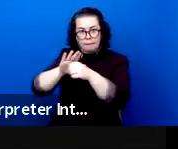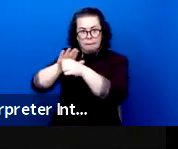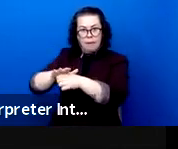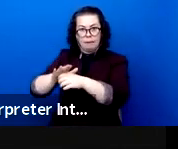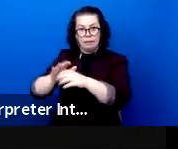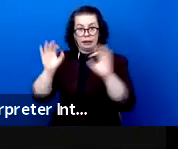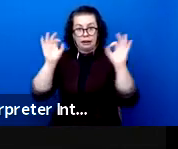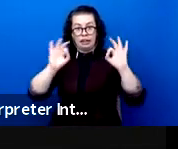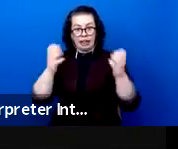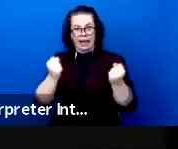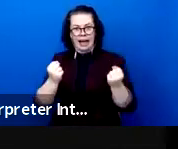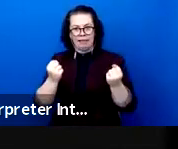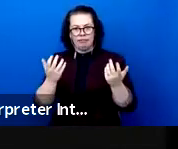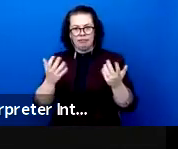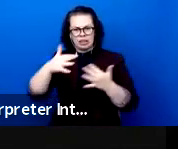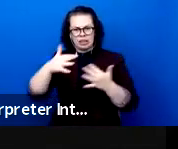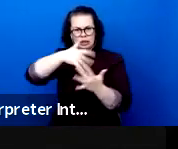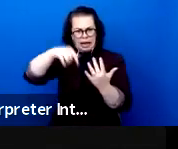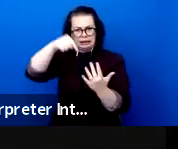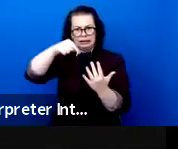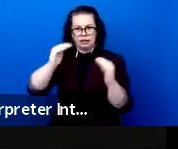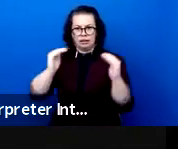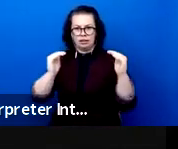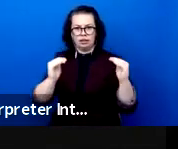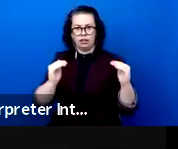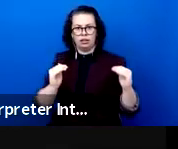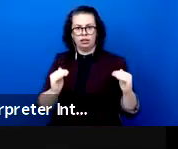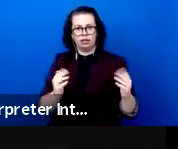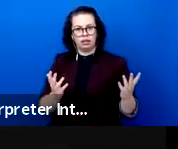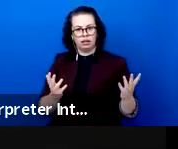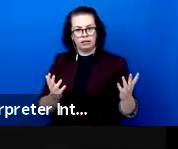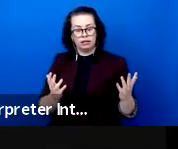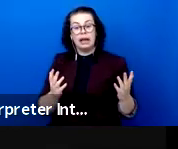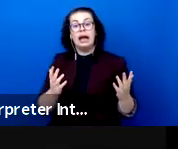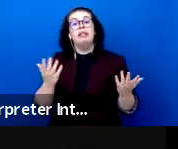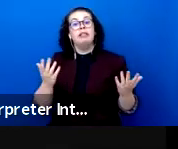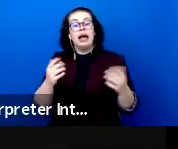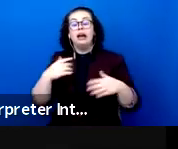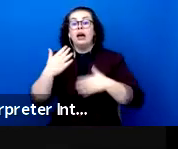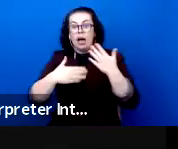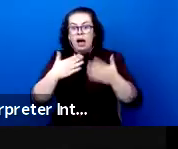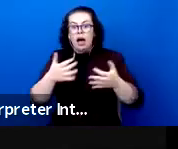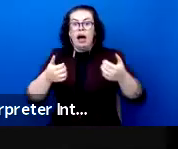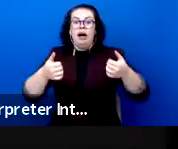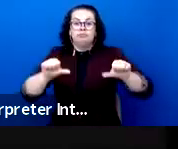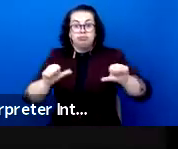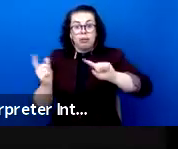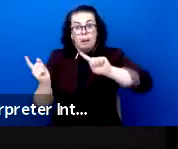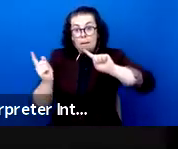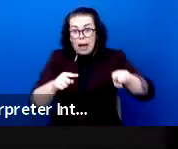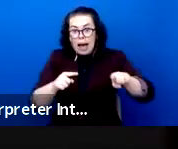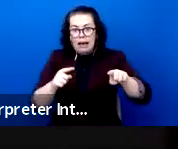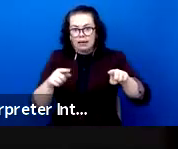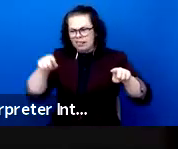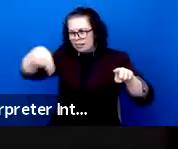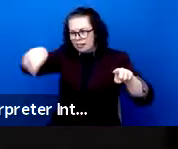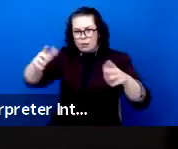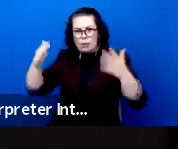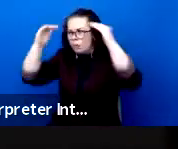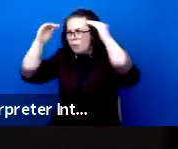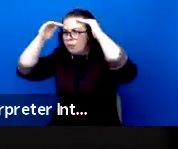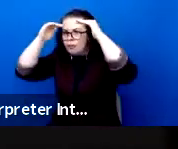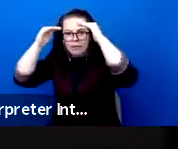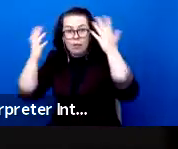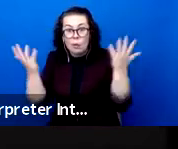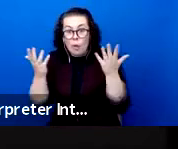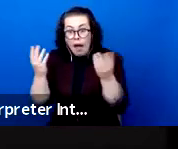who will still be there when life can start again? This dreadful period is being